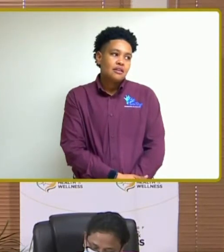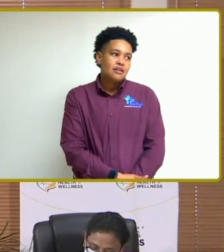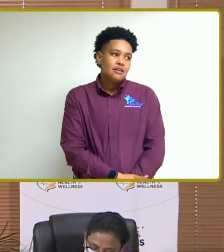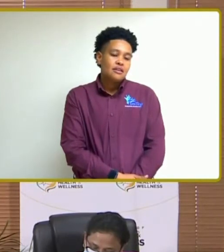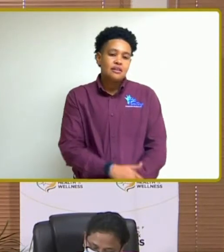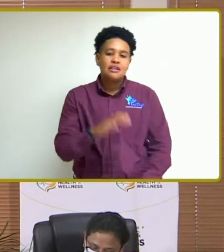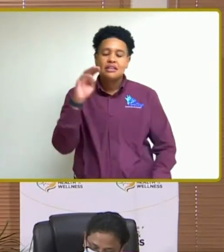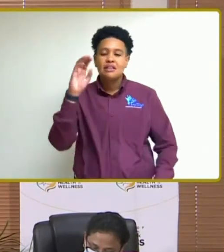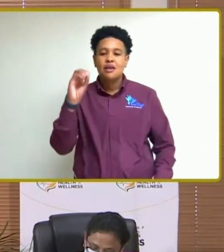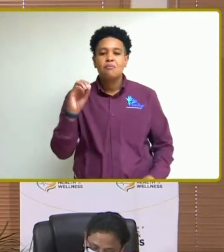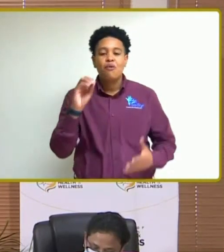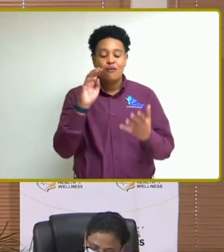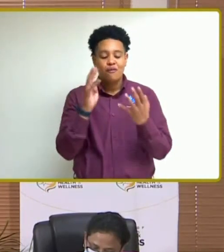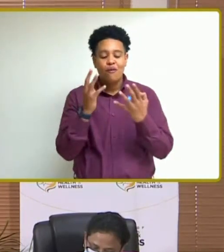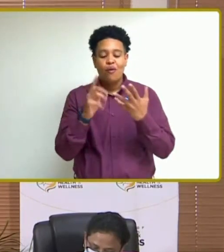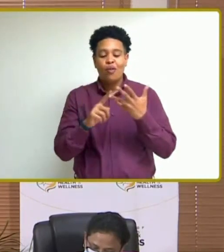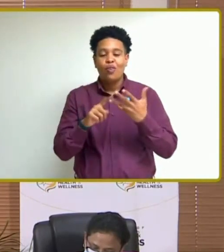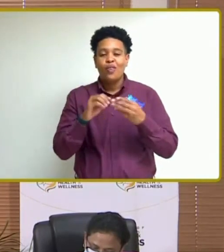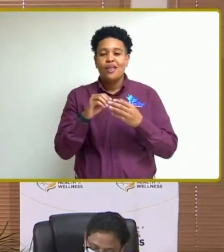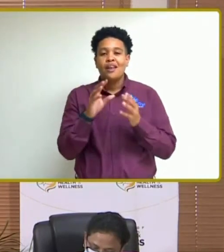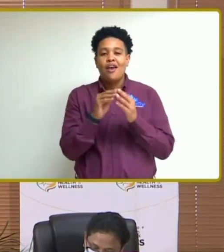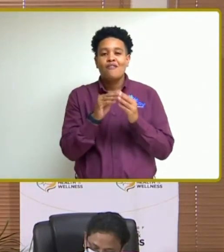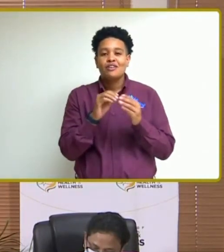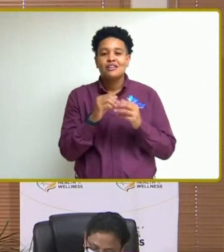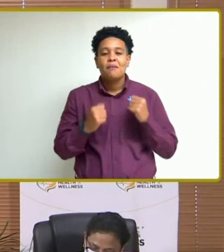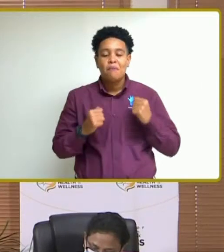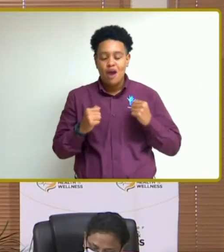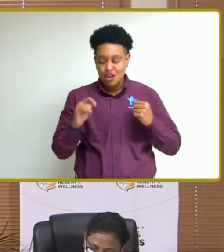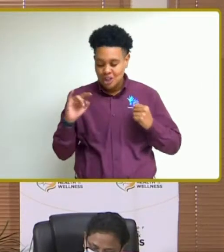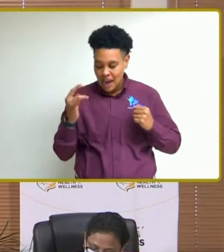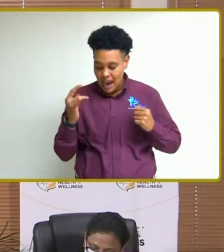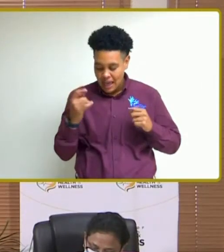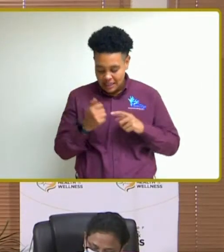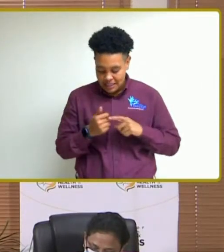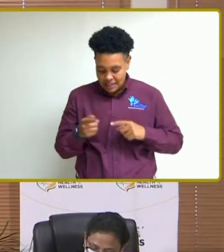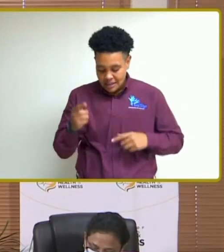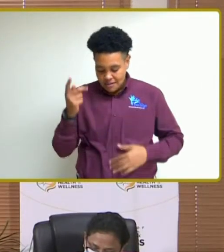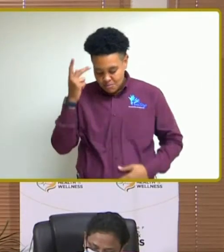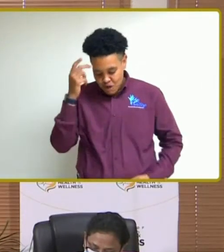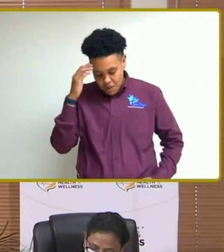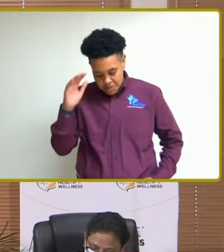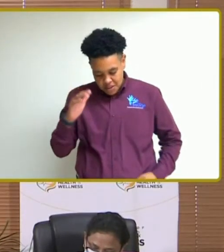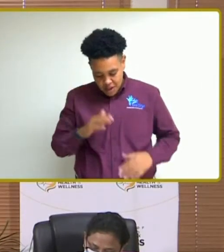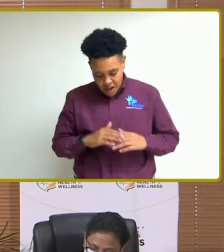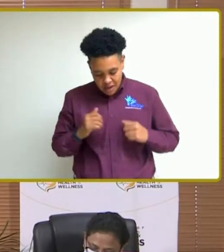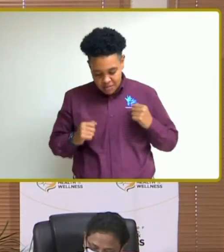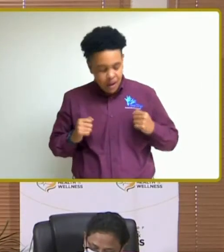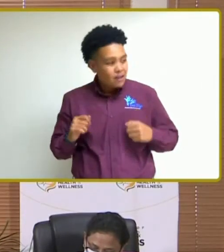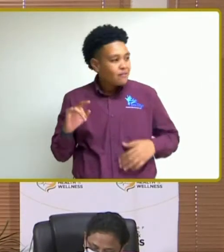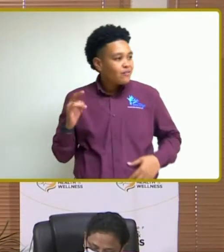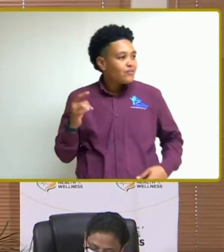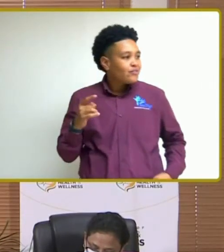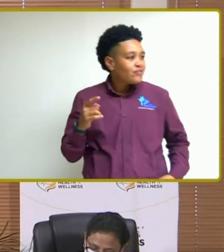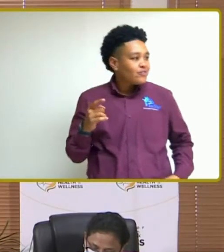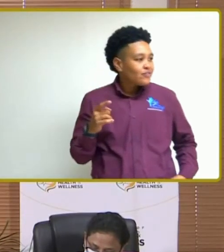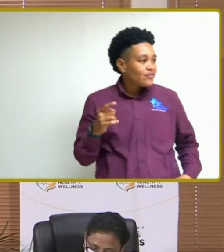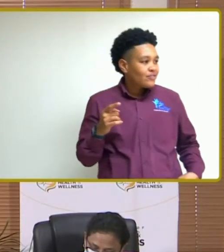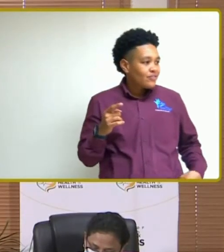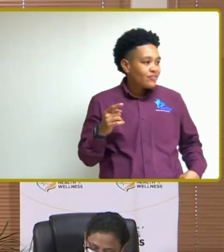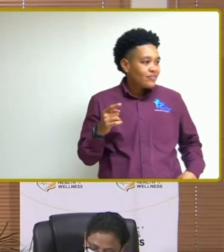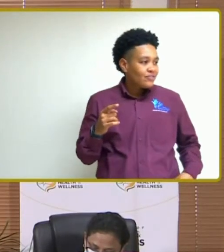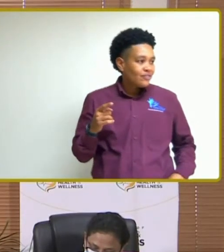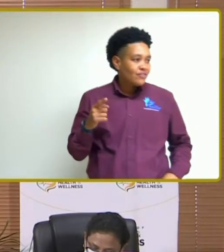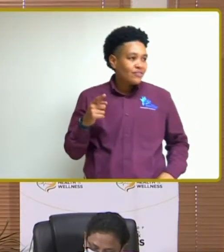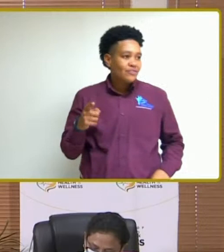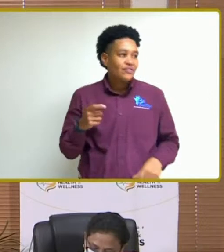In a press conference on March 8th, this is with the Prime Minister. This is your quote. This